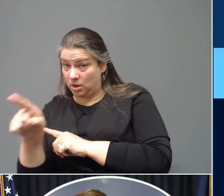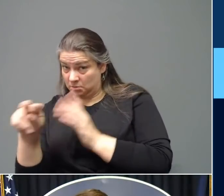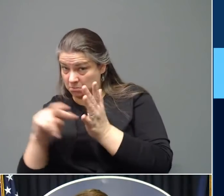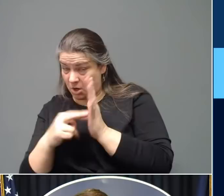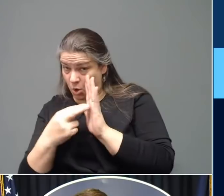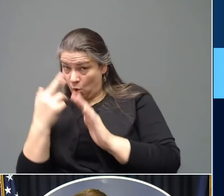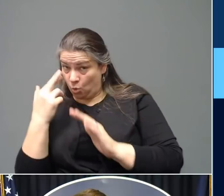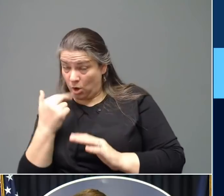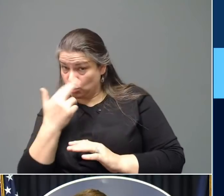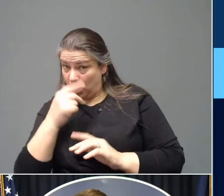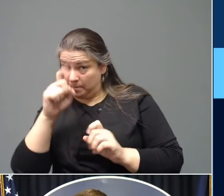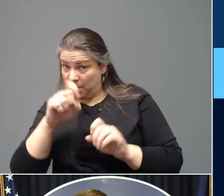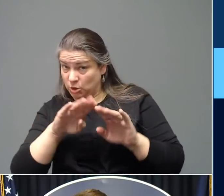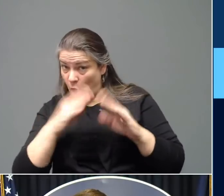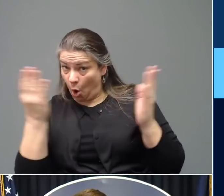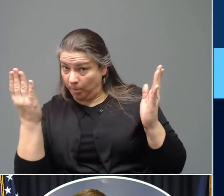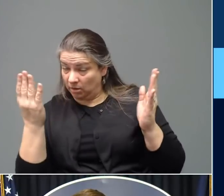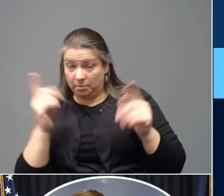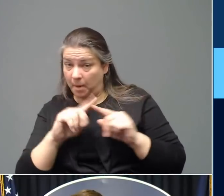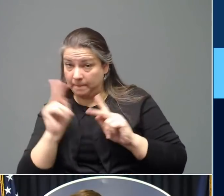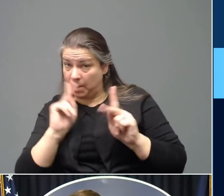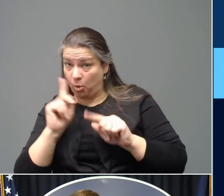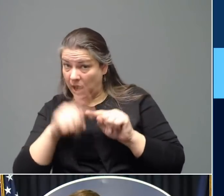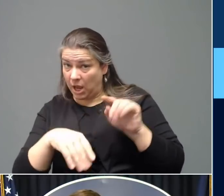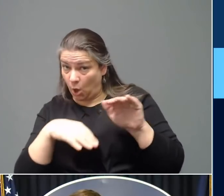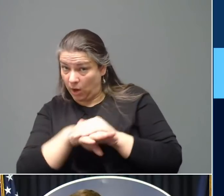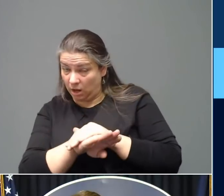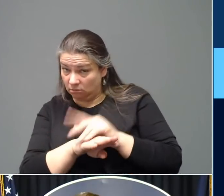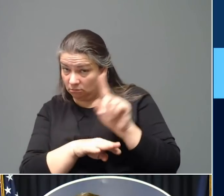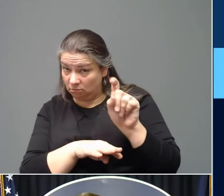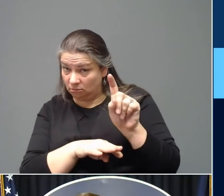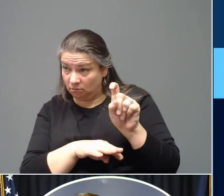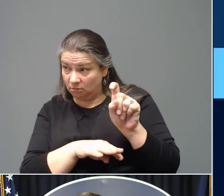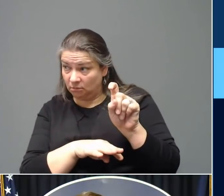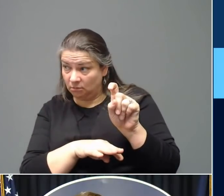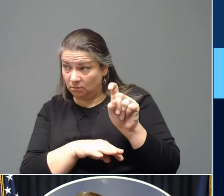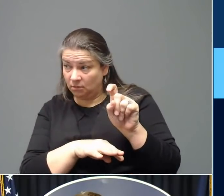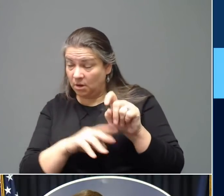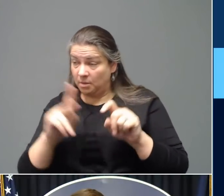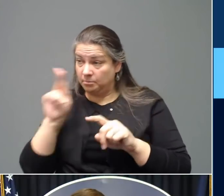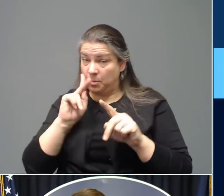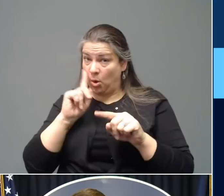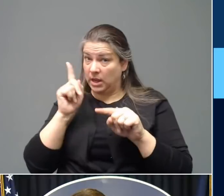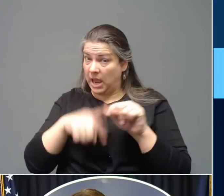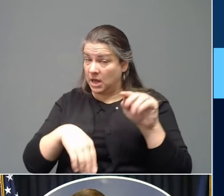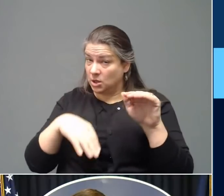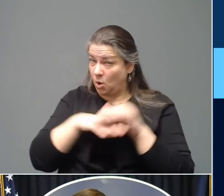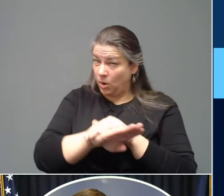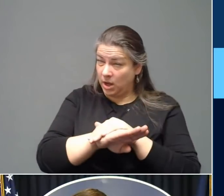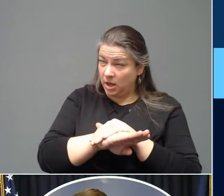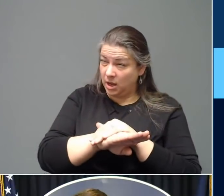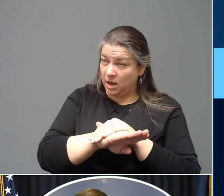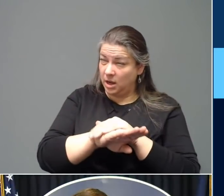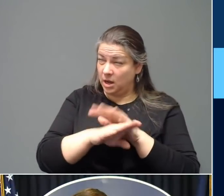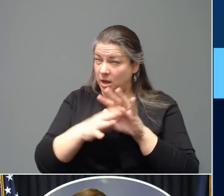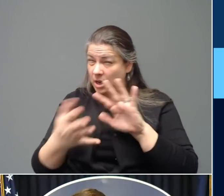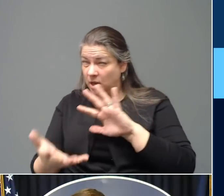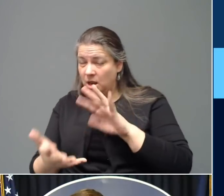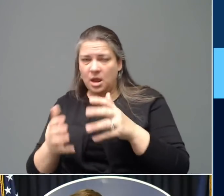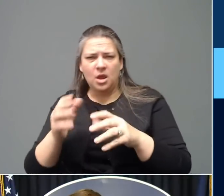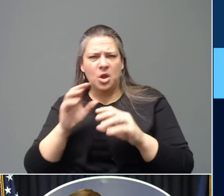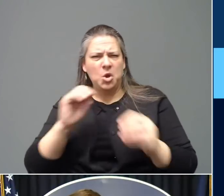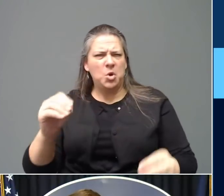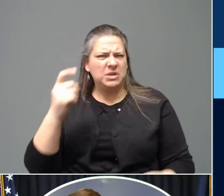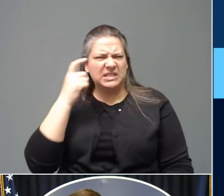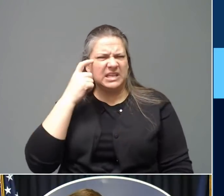but people aren't allowed to go in them? That they're not allowed to actually let people in, but they can be open? That makes no sense. And right now we